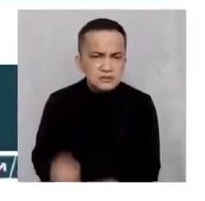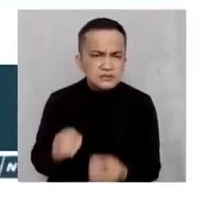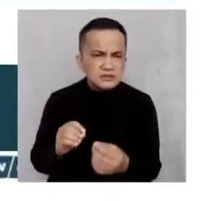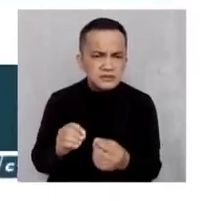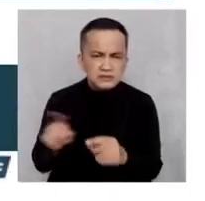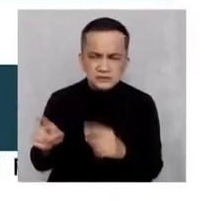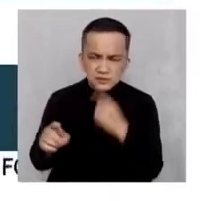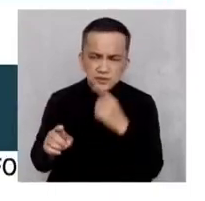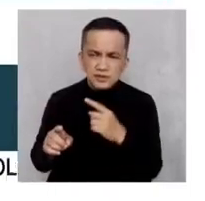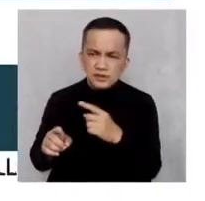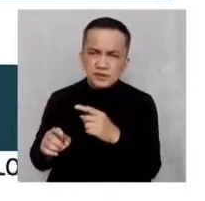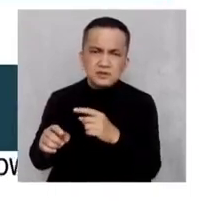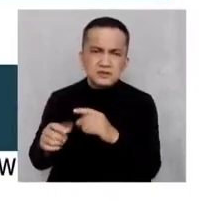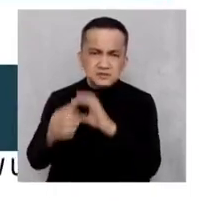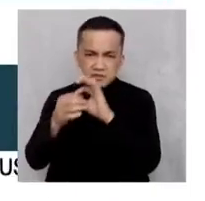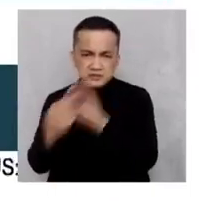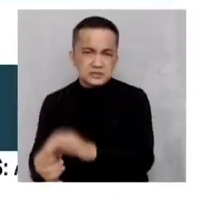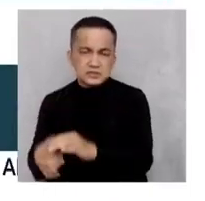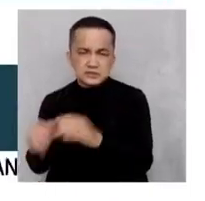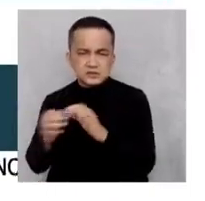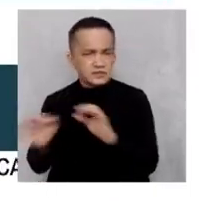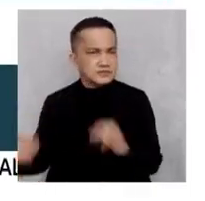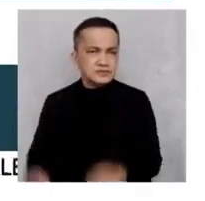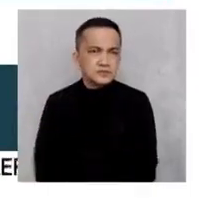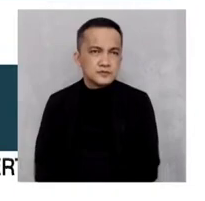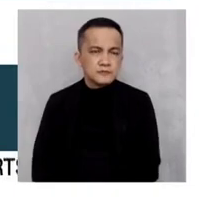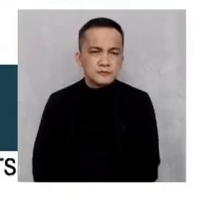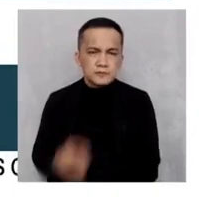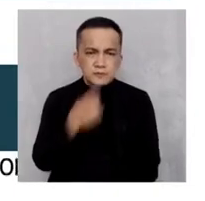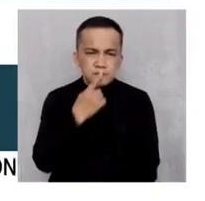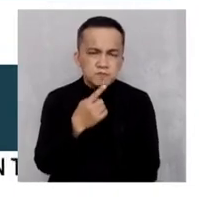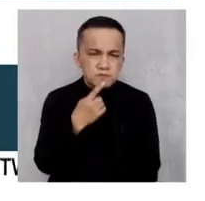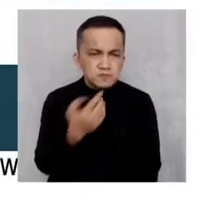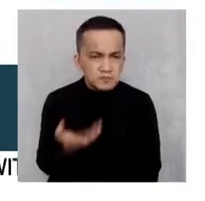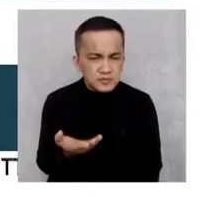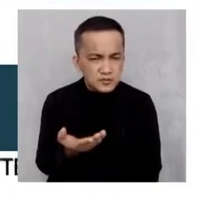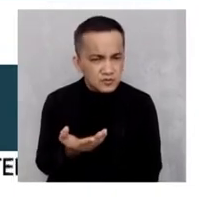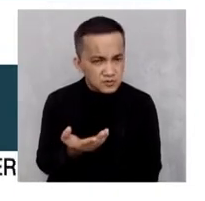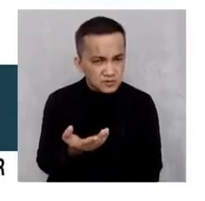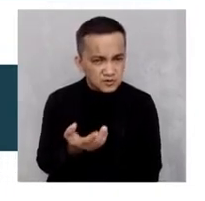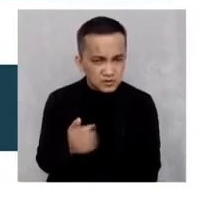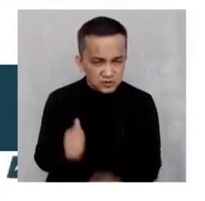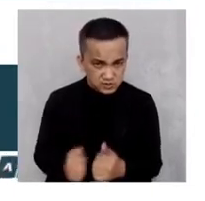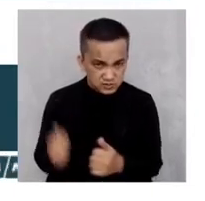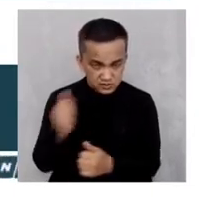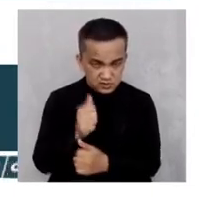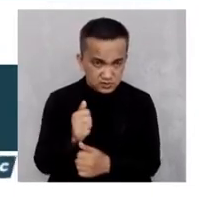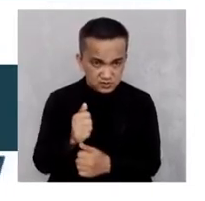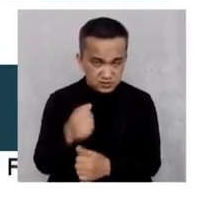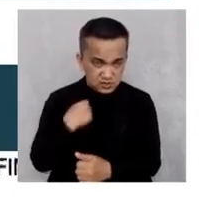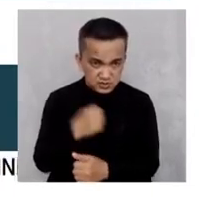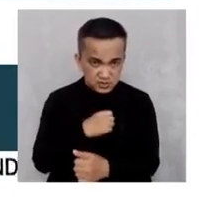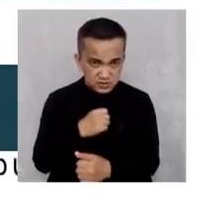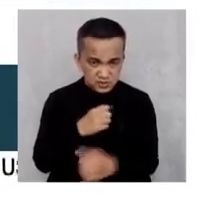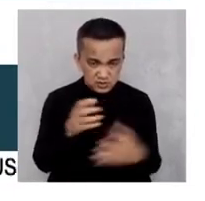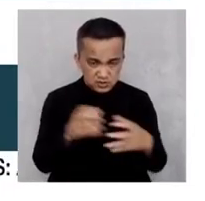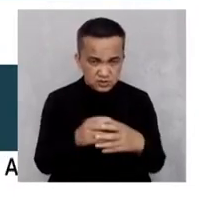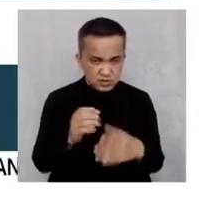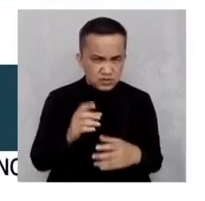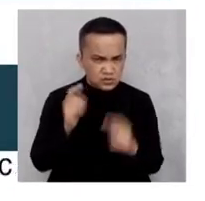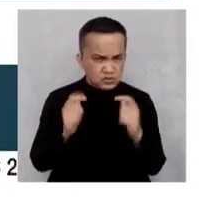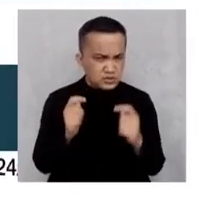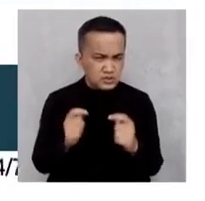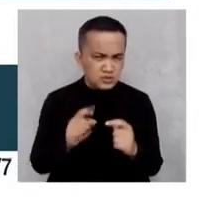the statement. What explanation, as chairman of the Senate Committee on Tourism, what